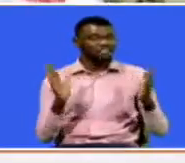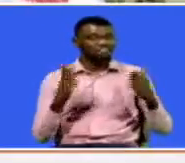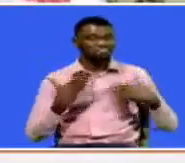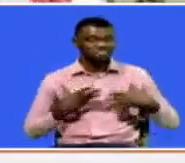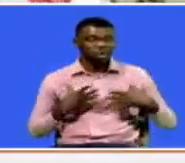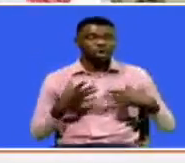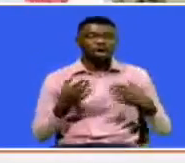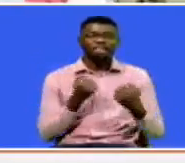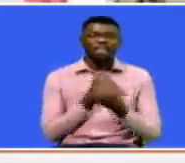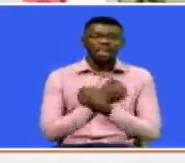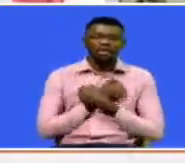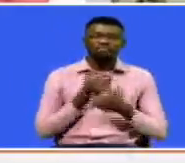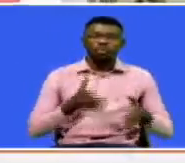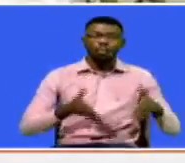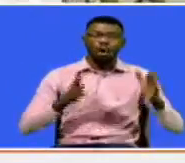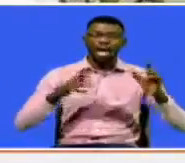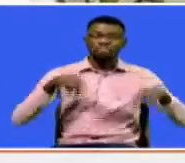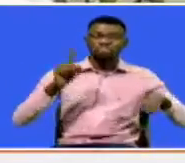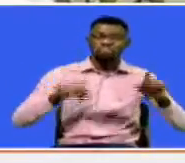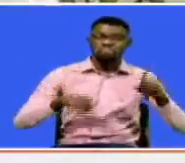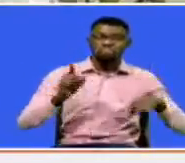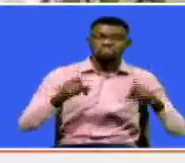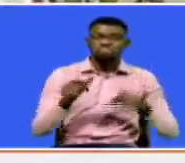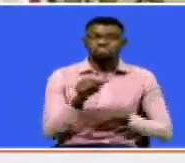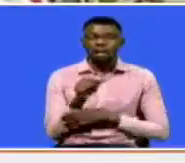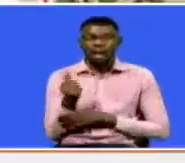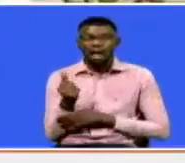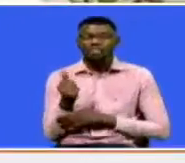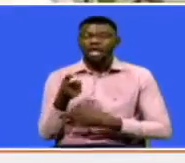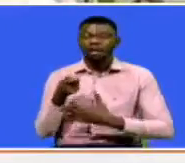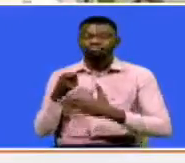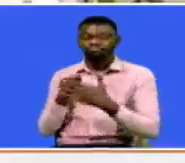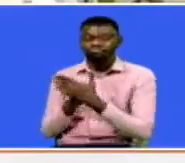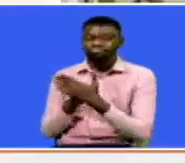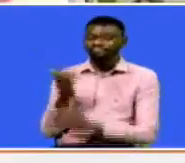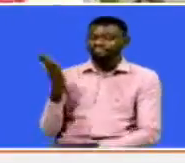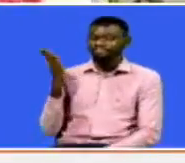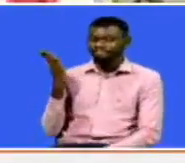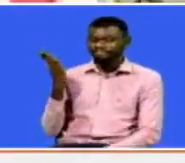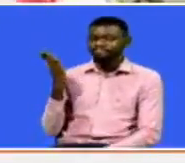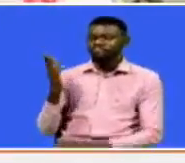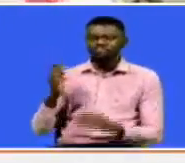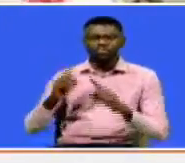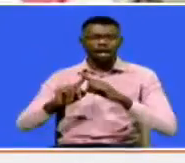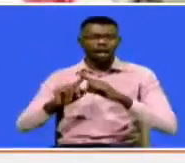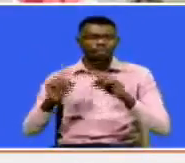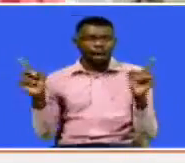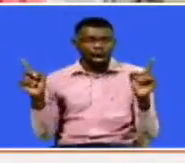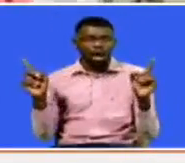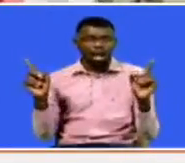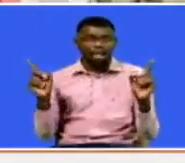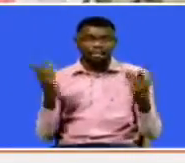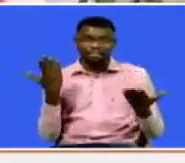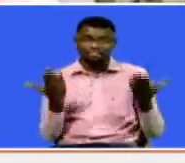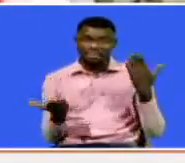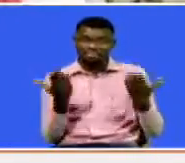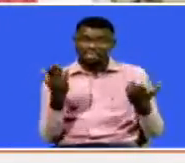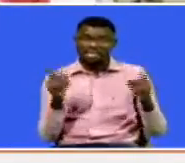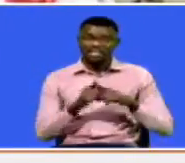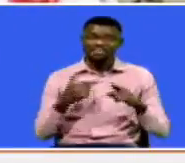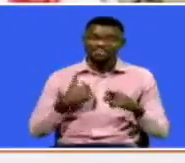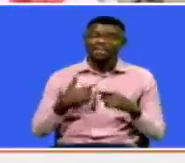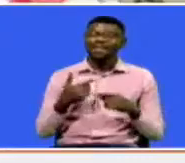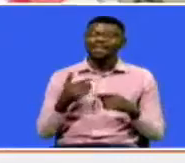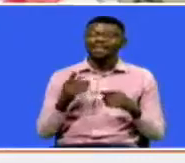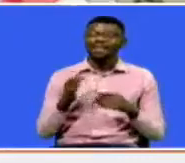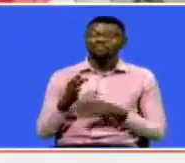practice love in various ways. Some choose to lock their padlocks here. And just maybe I might be the one with the